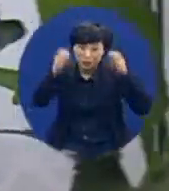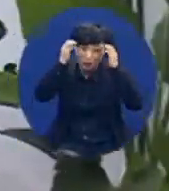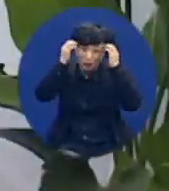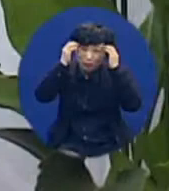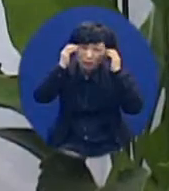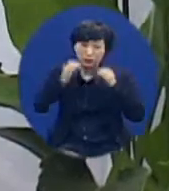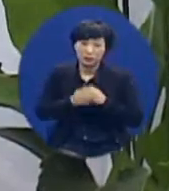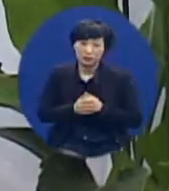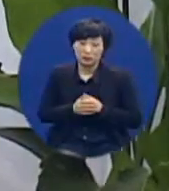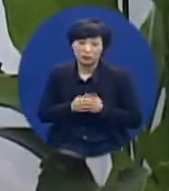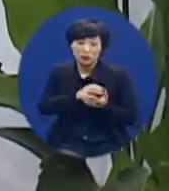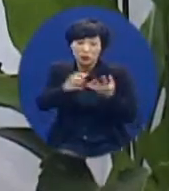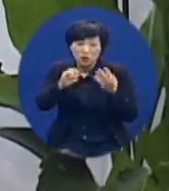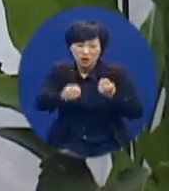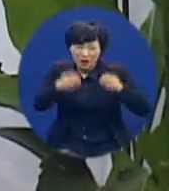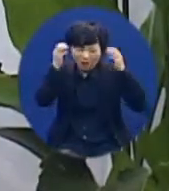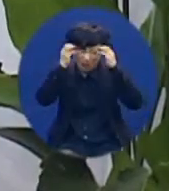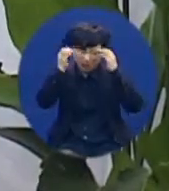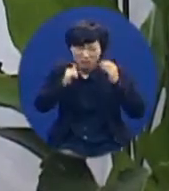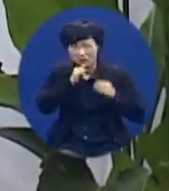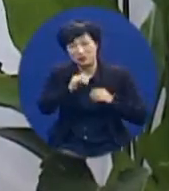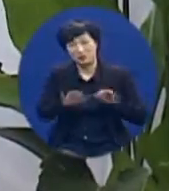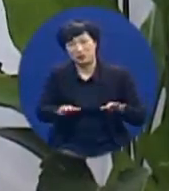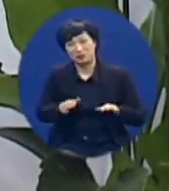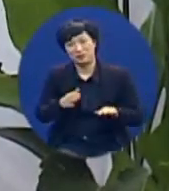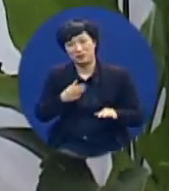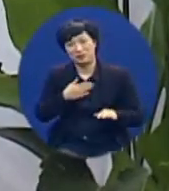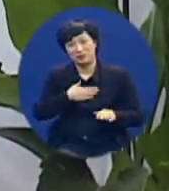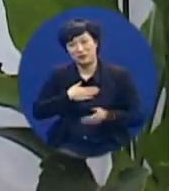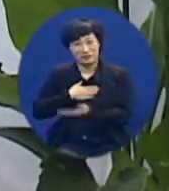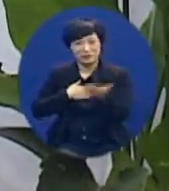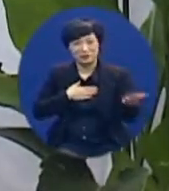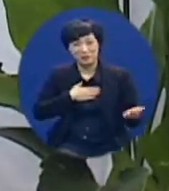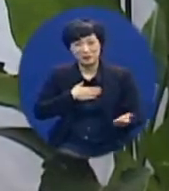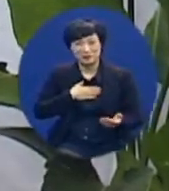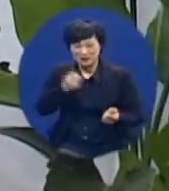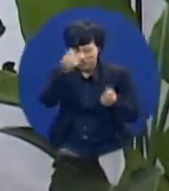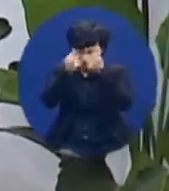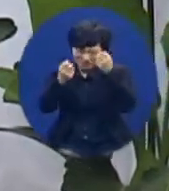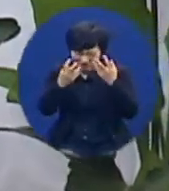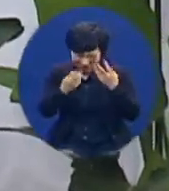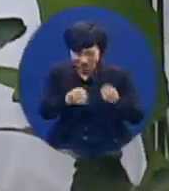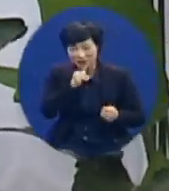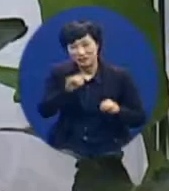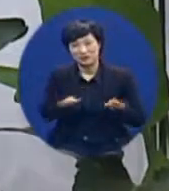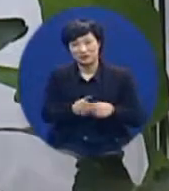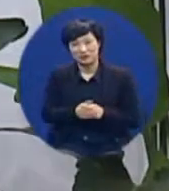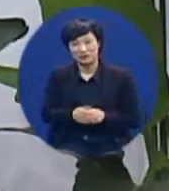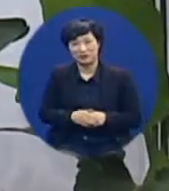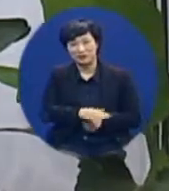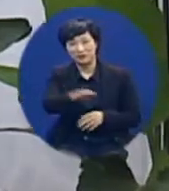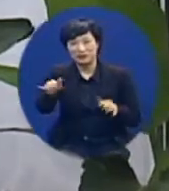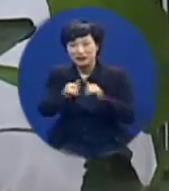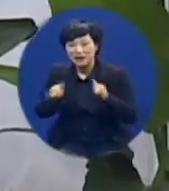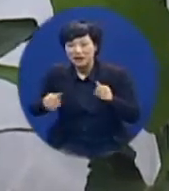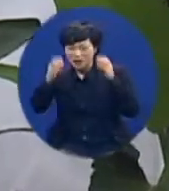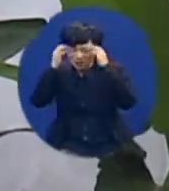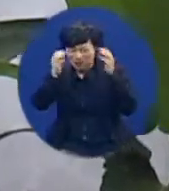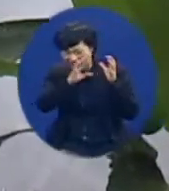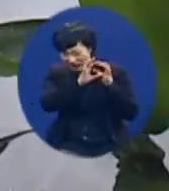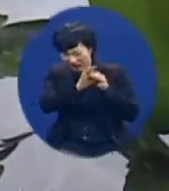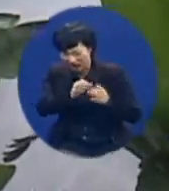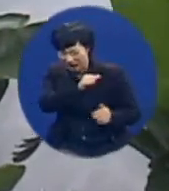and sufferings. When someone suffers pain over their endurance, they